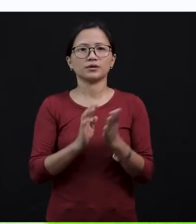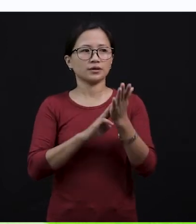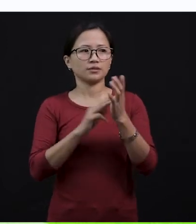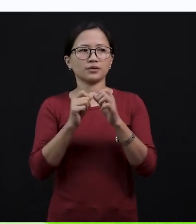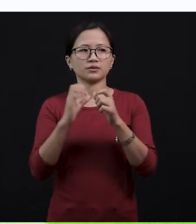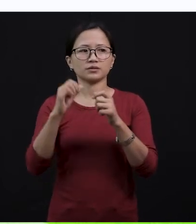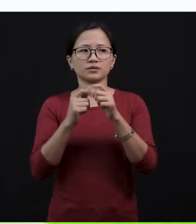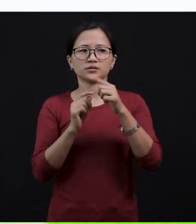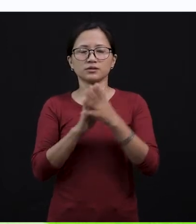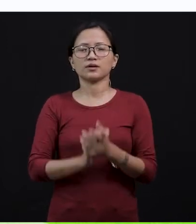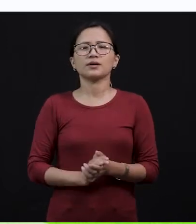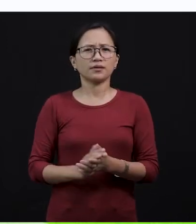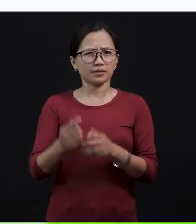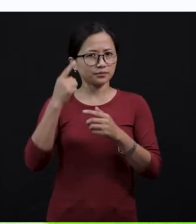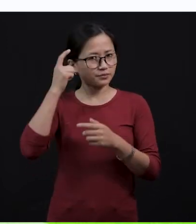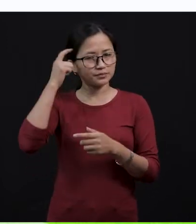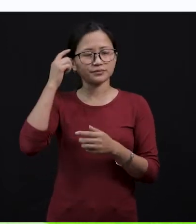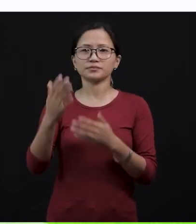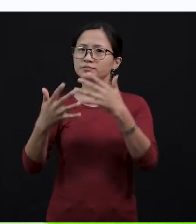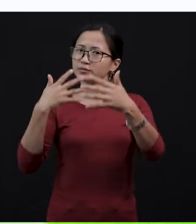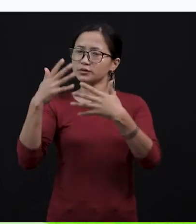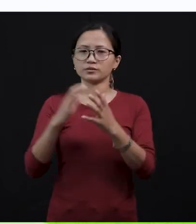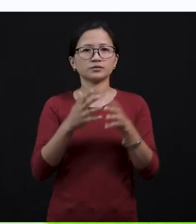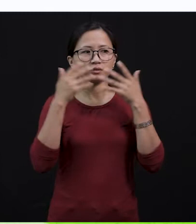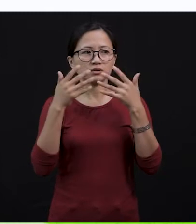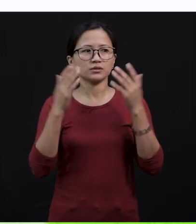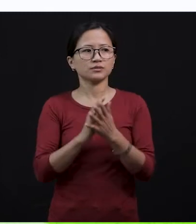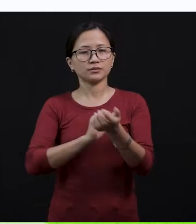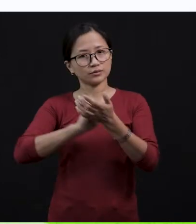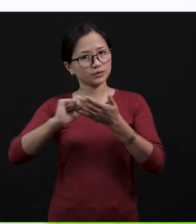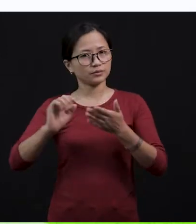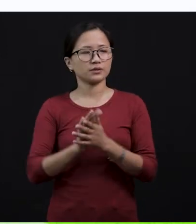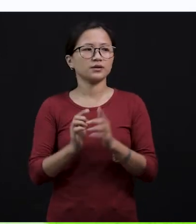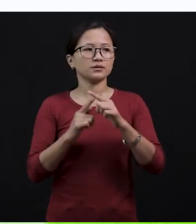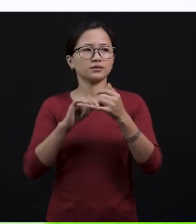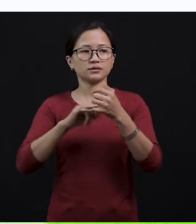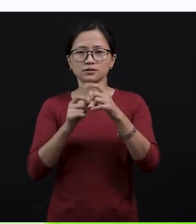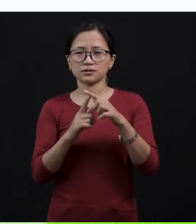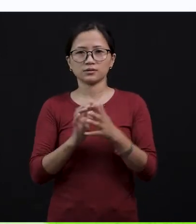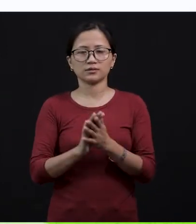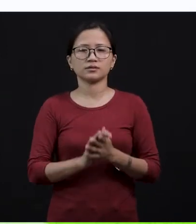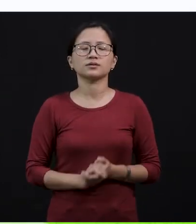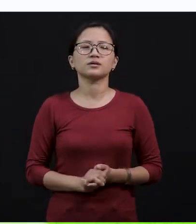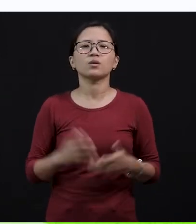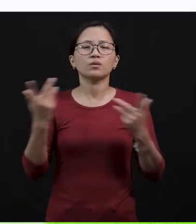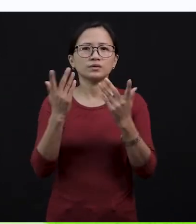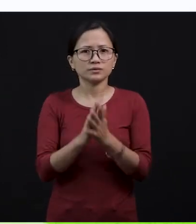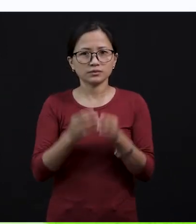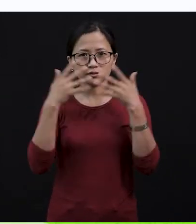the Mystery Cat, written by T.S. Eliot. And we are going to find out what makes this